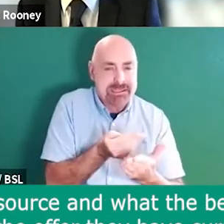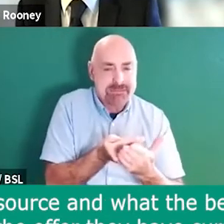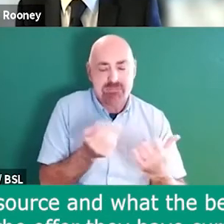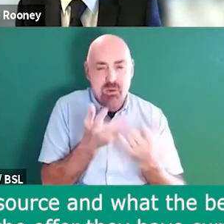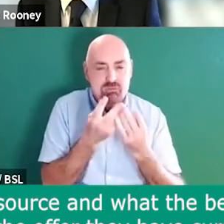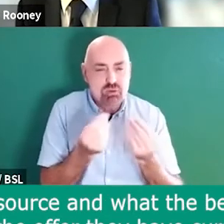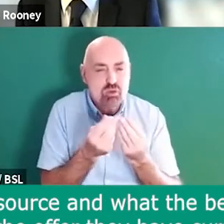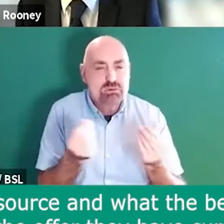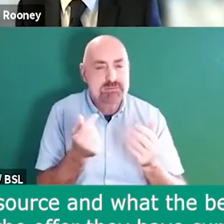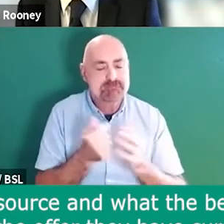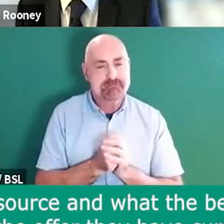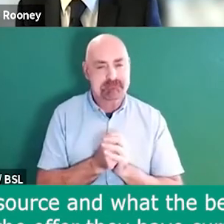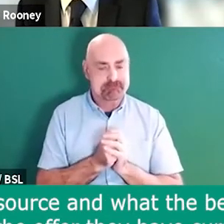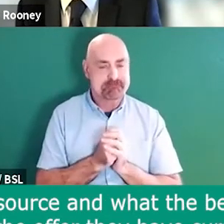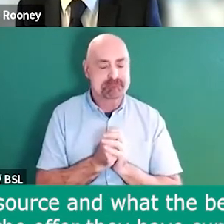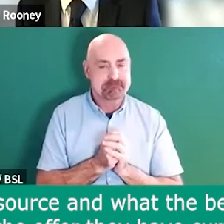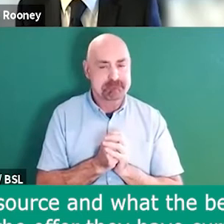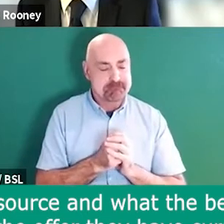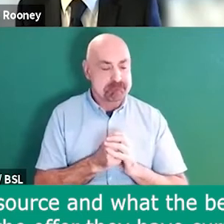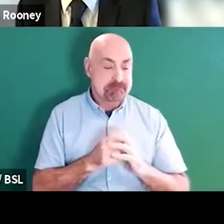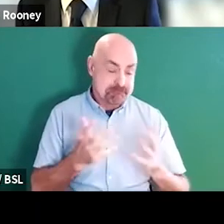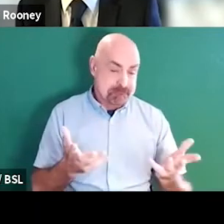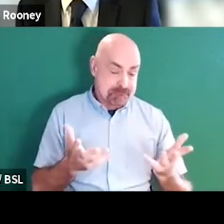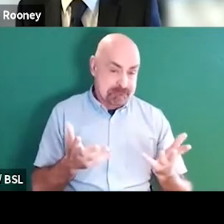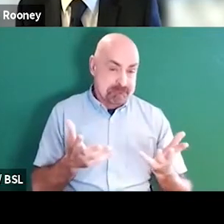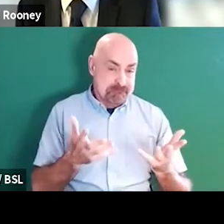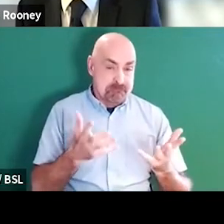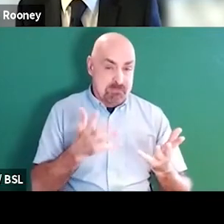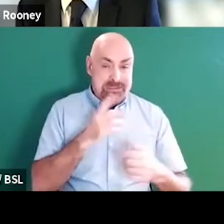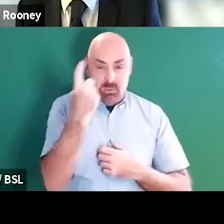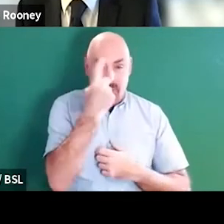and what the best fit is with the offer they have currently.